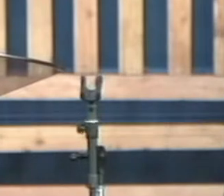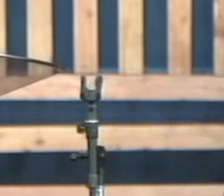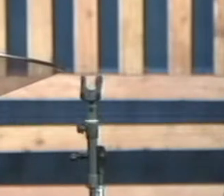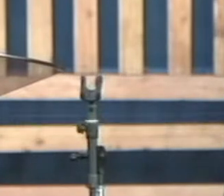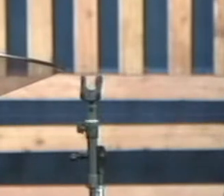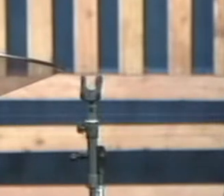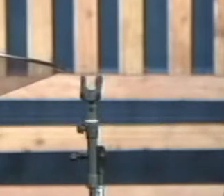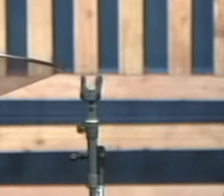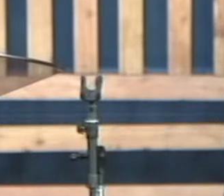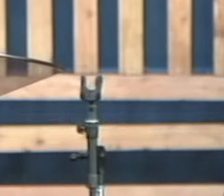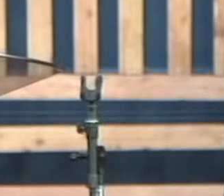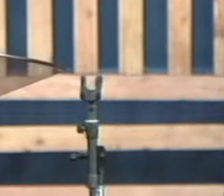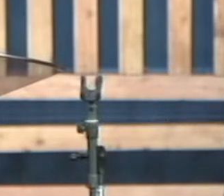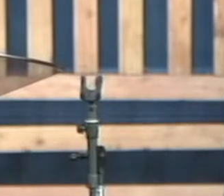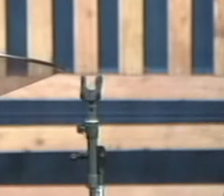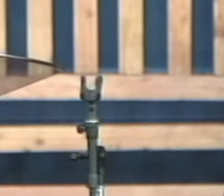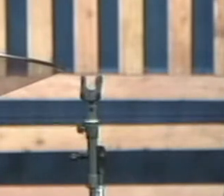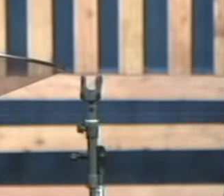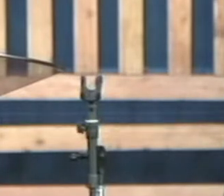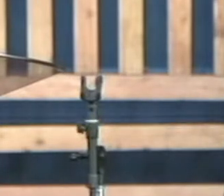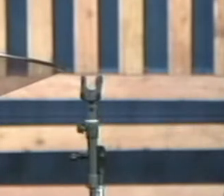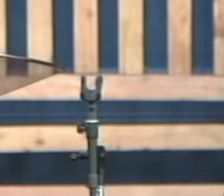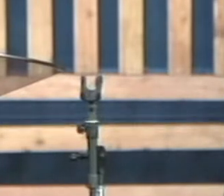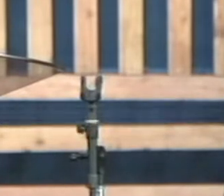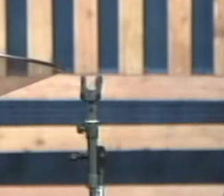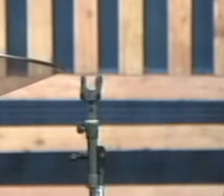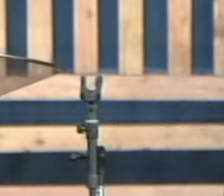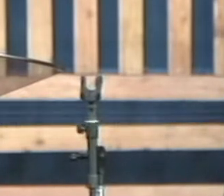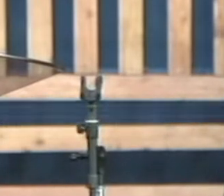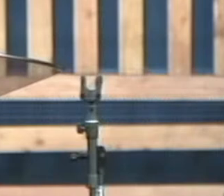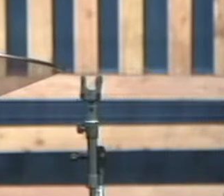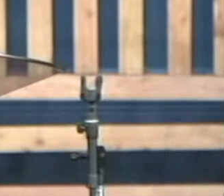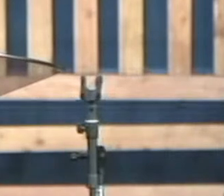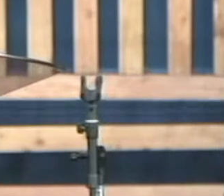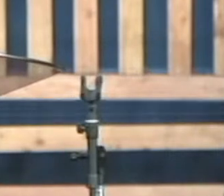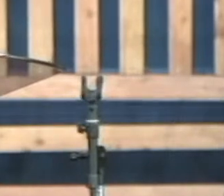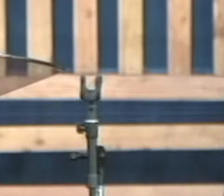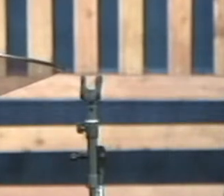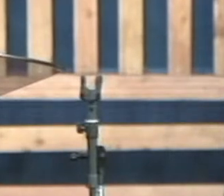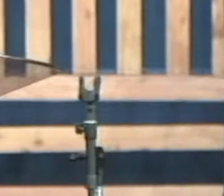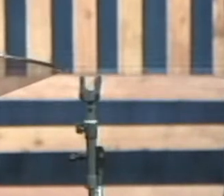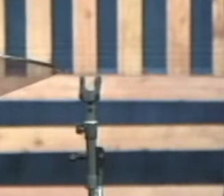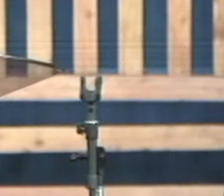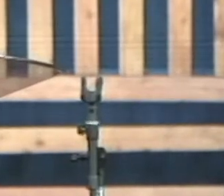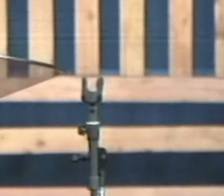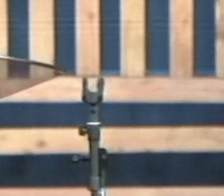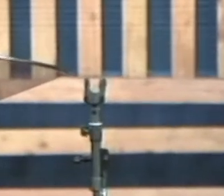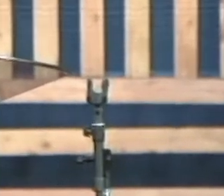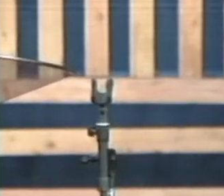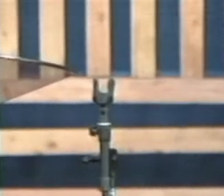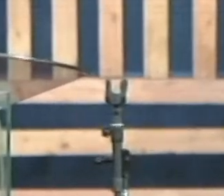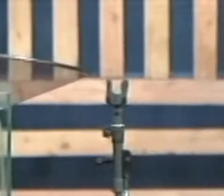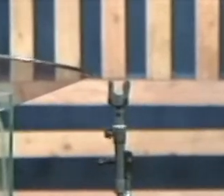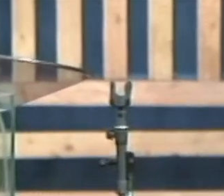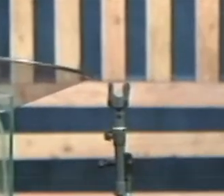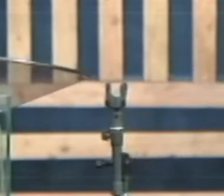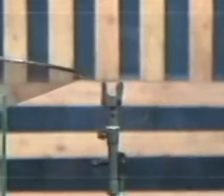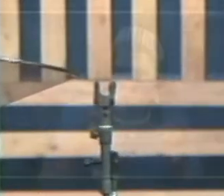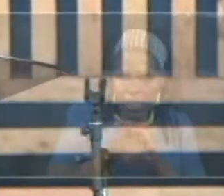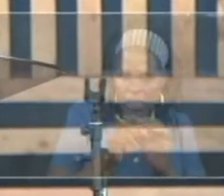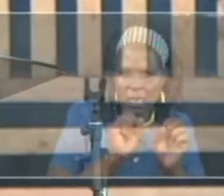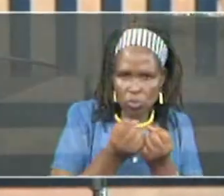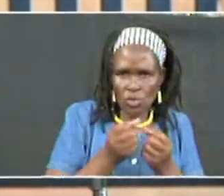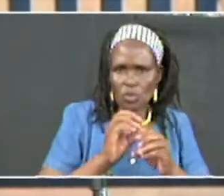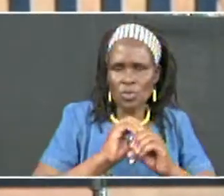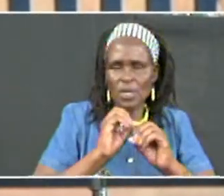Melina, let us also have it on our website. So that if you are not in any of our social media platforms, if you just